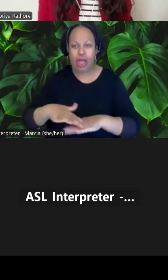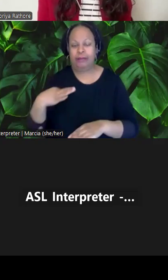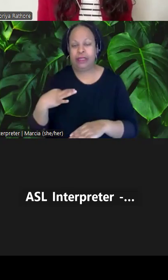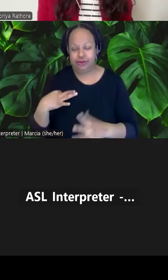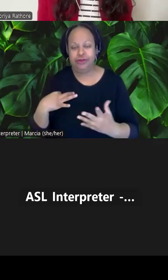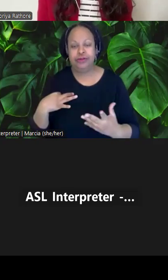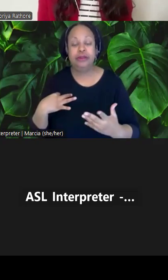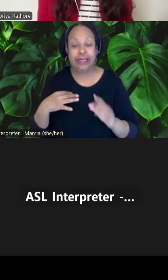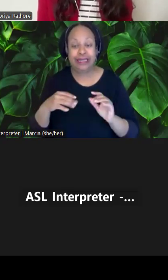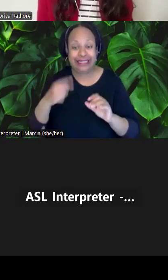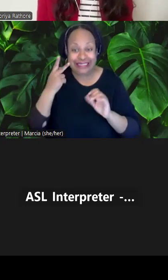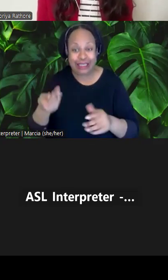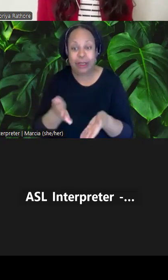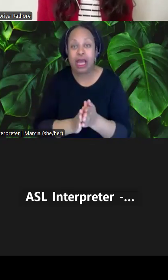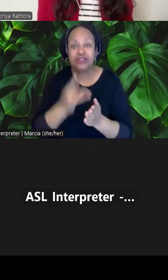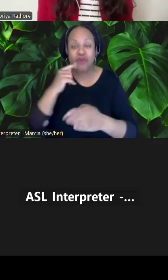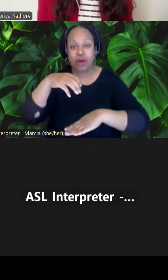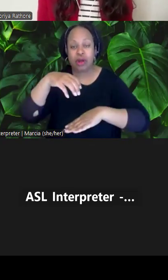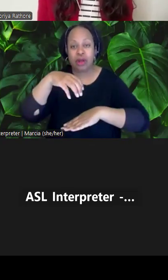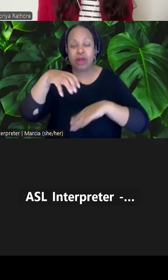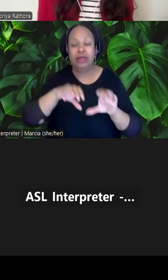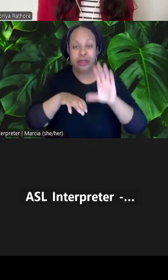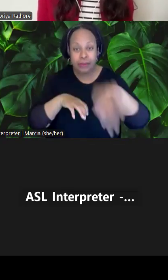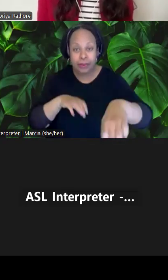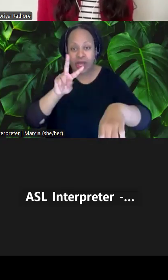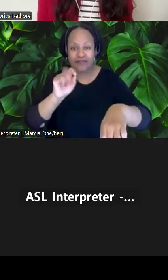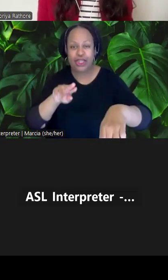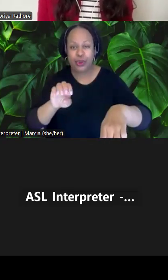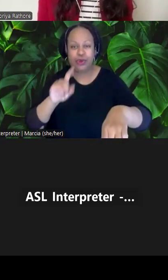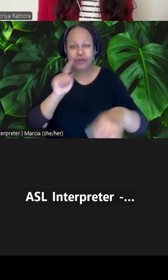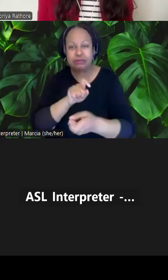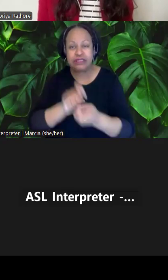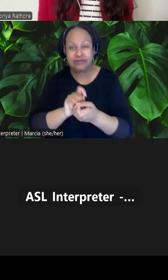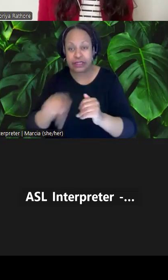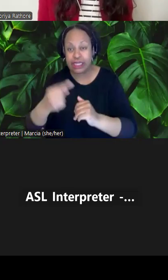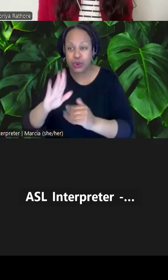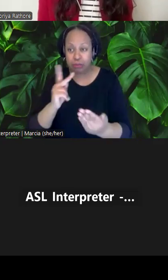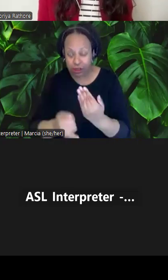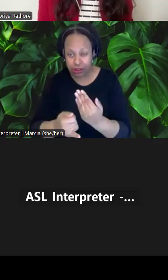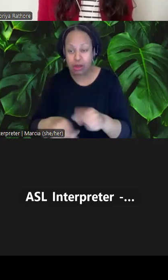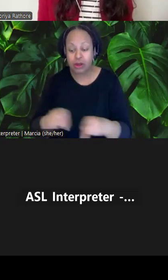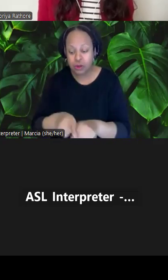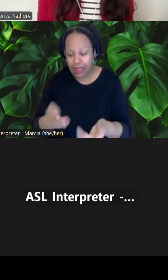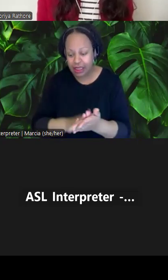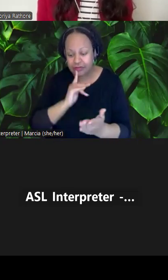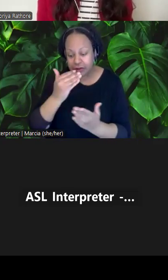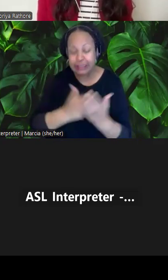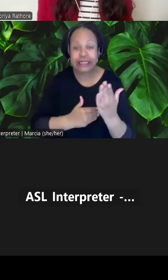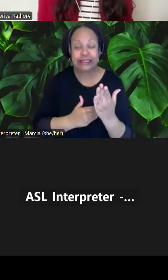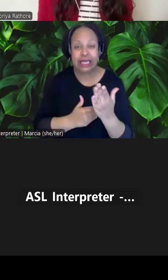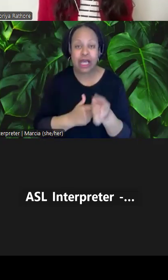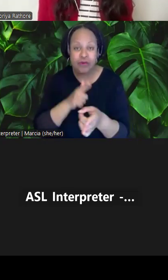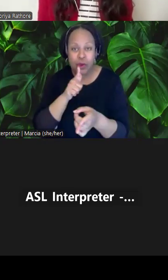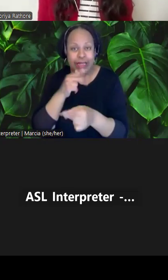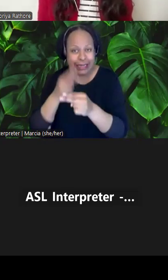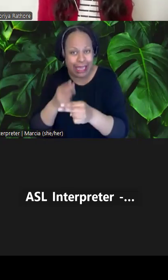for a venue for the dates of your project and for a list of the contributors and